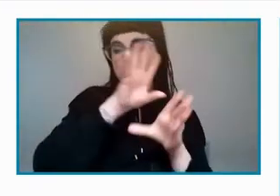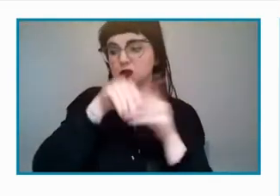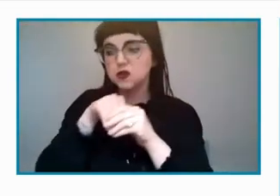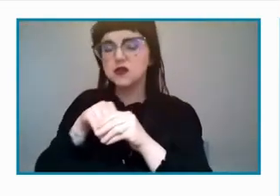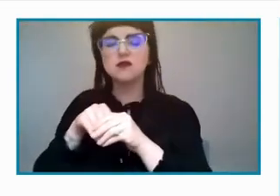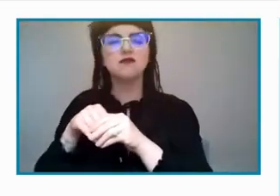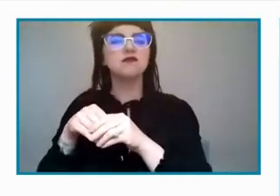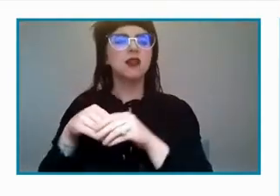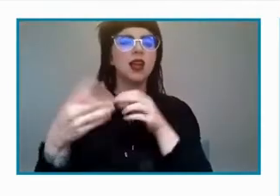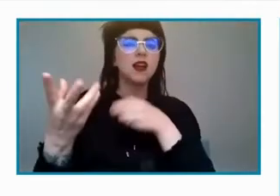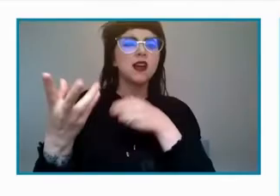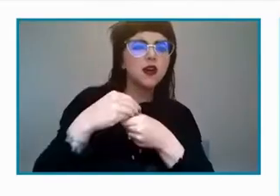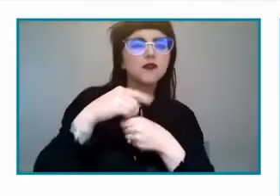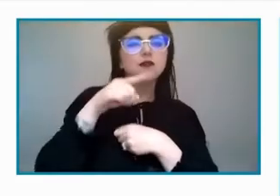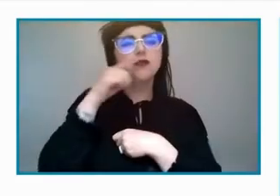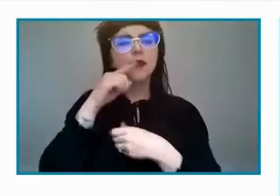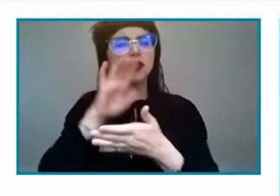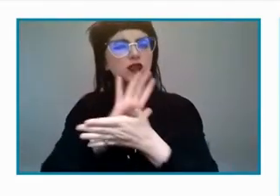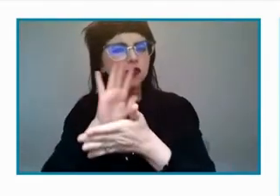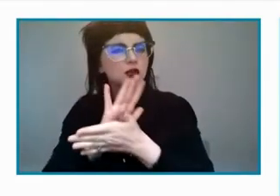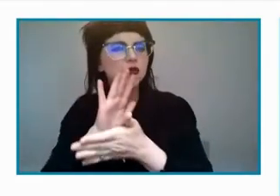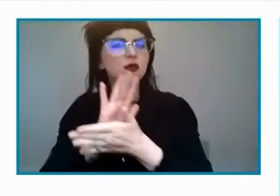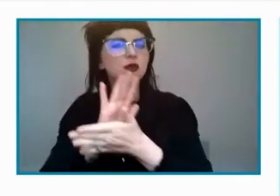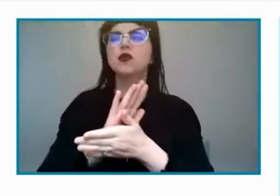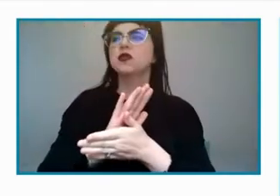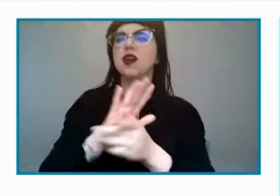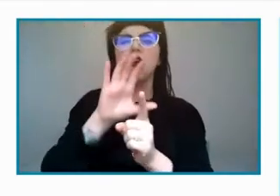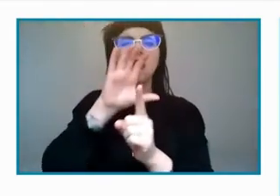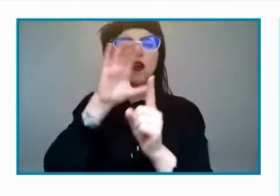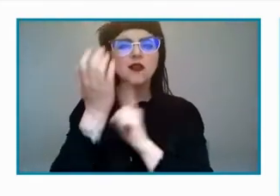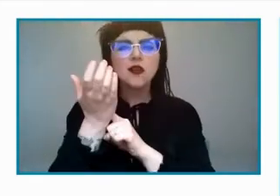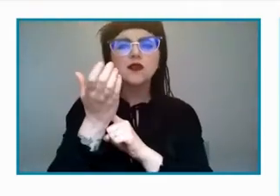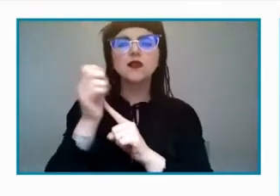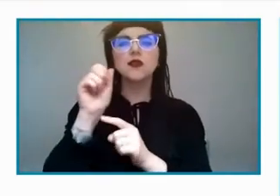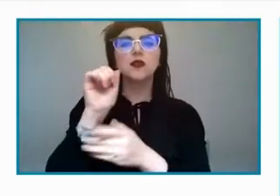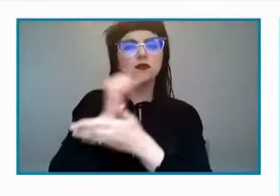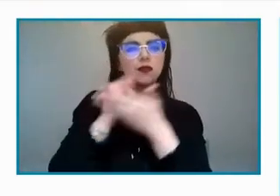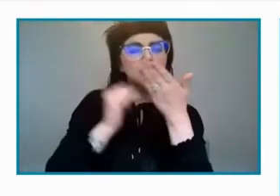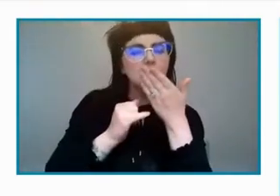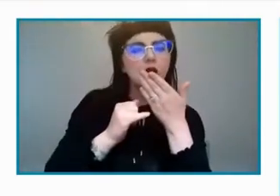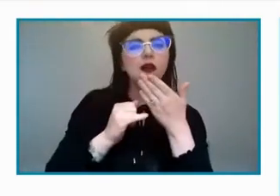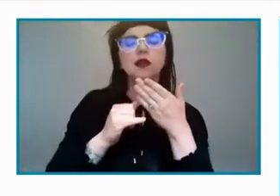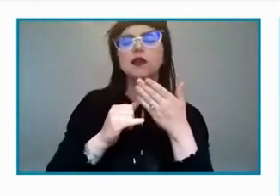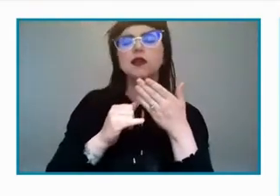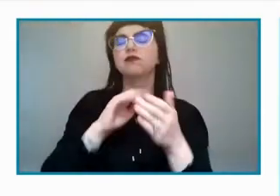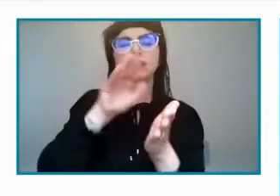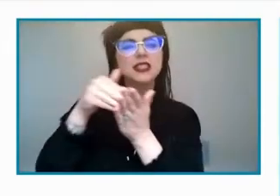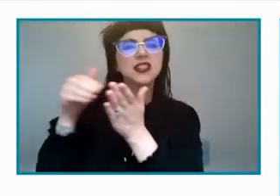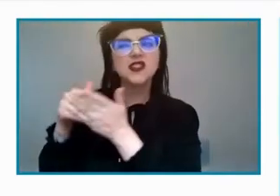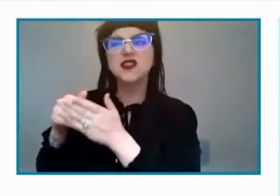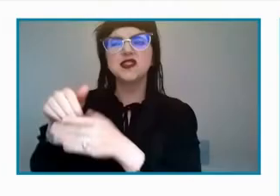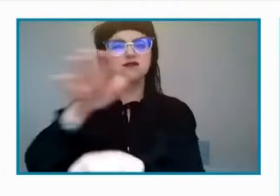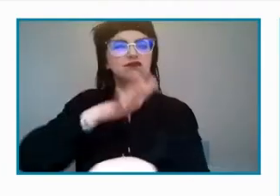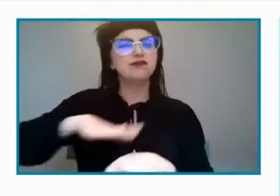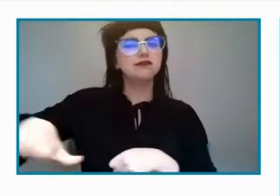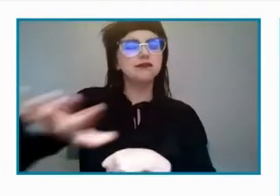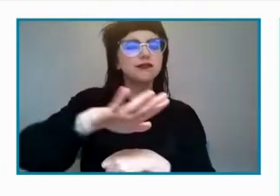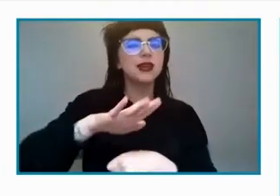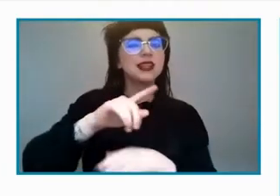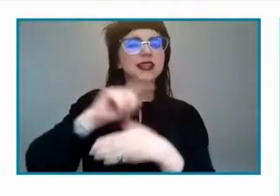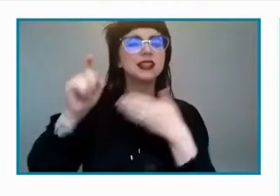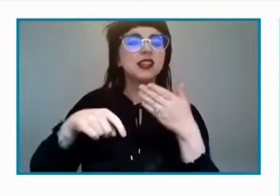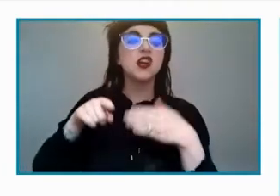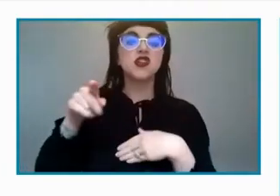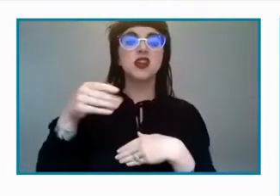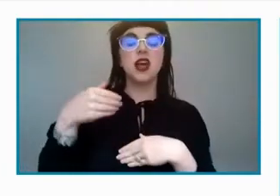veteran centers, cultural arts facilities, and disability service organizations across Texas. As a daughter of two World War II